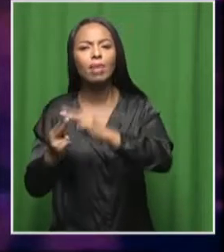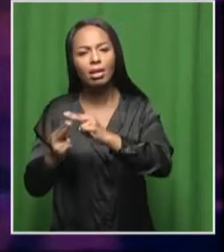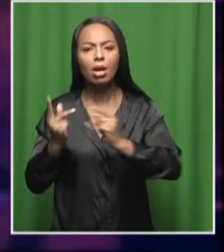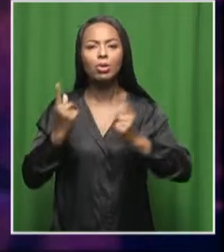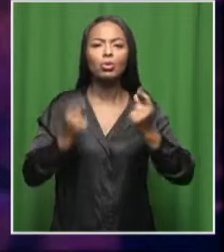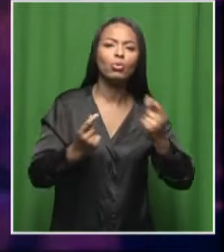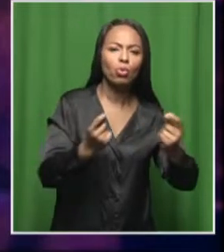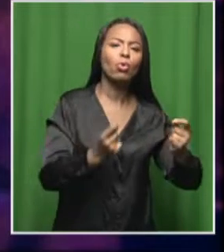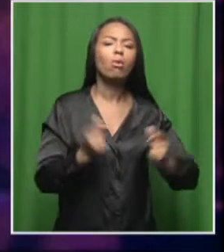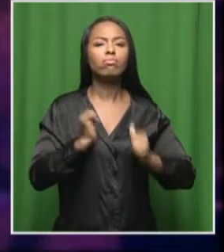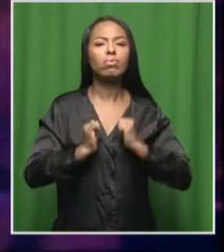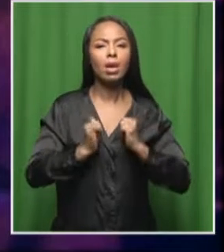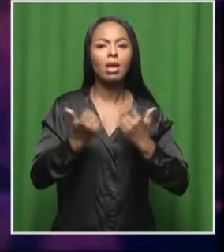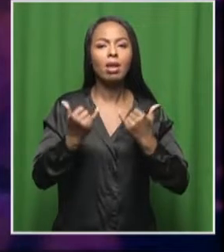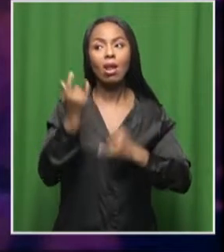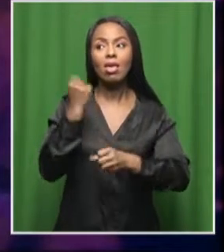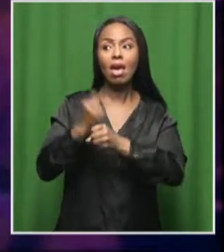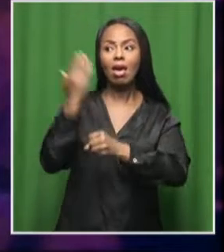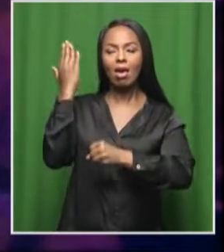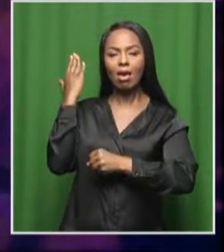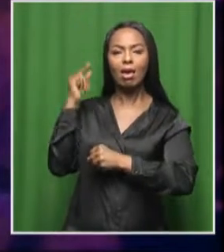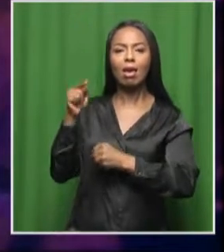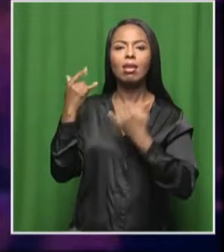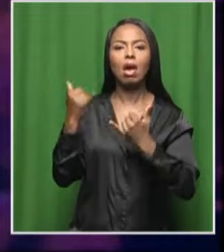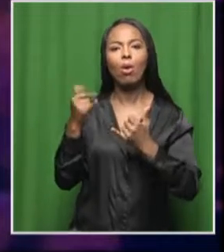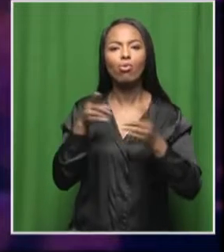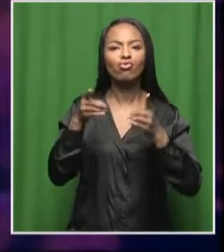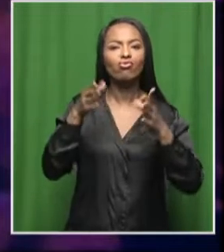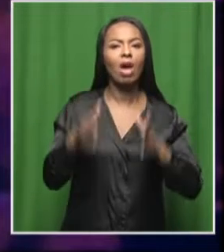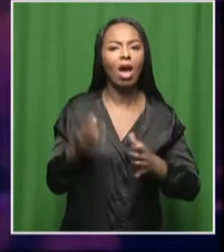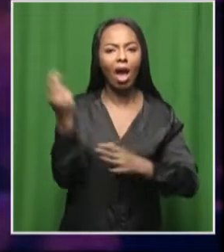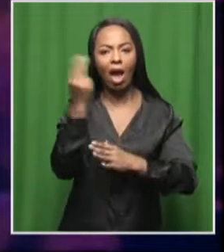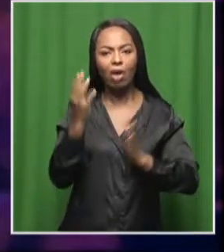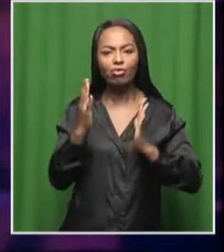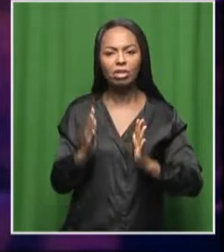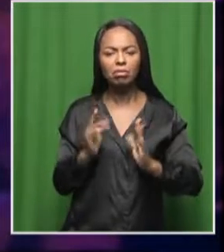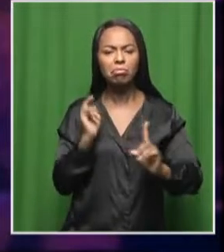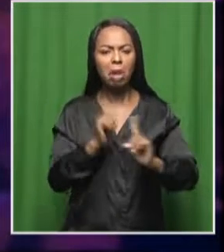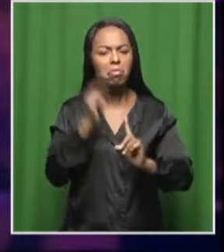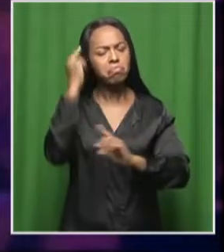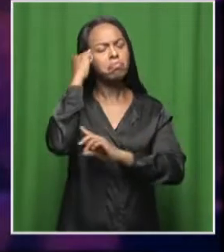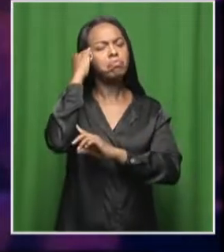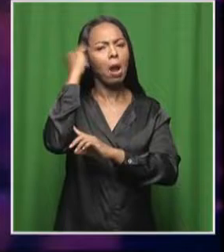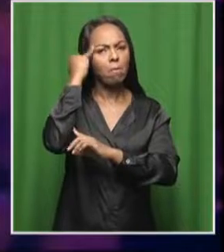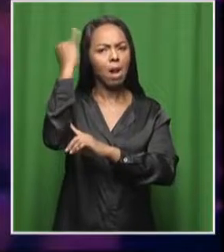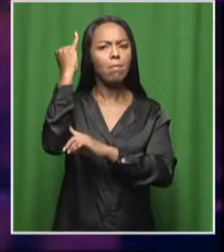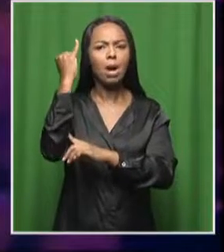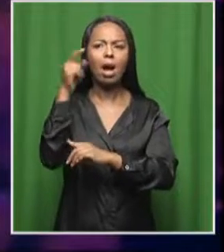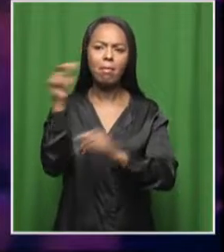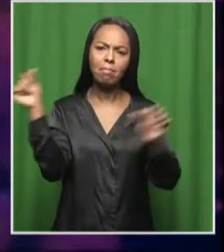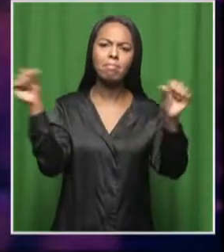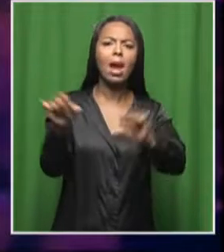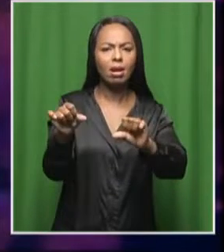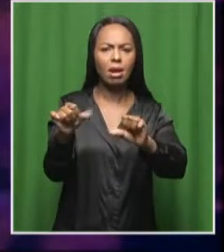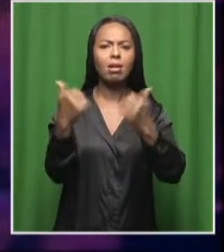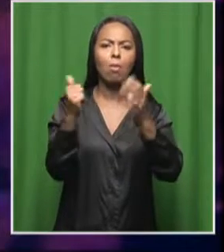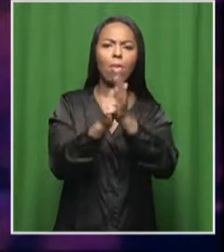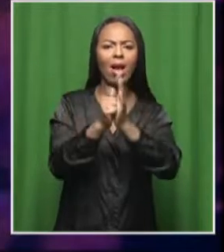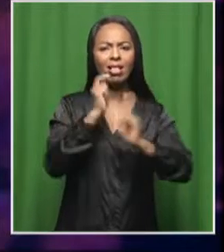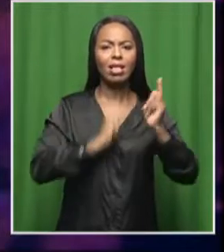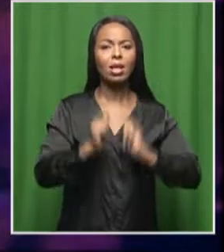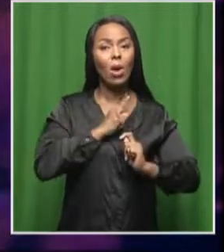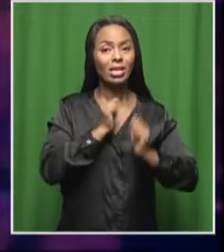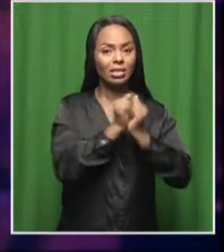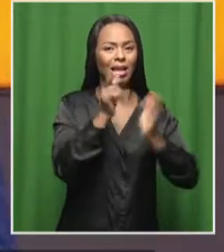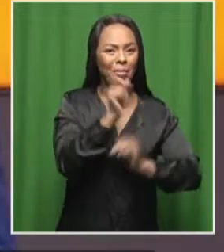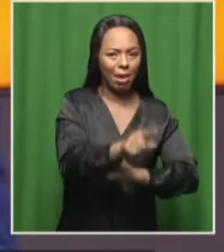the artistic director of the Market Theatre, Greg Homan, saw it and thought, we want this production back at the Market Theatre, where it originally started.